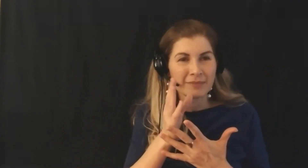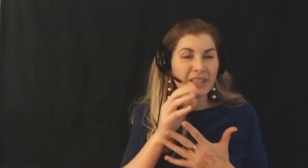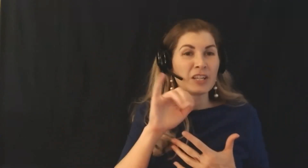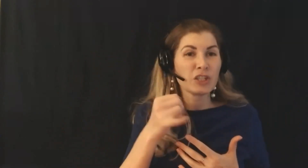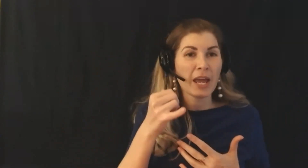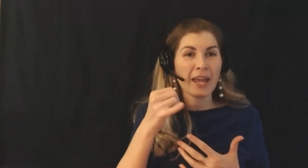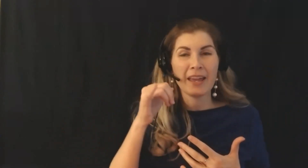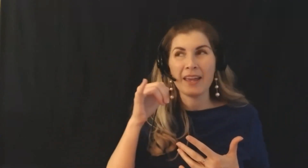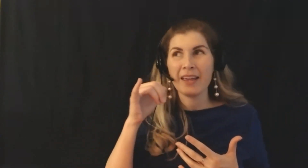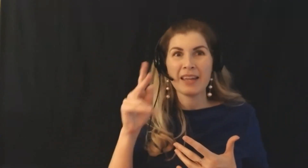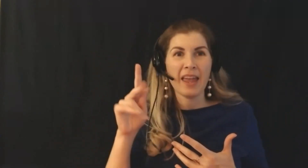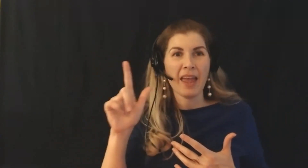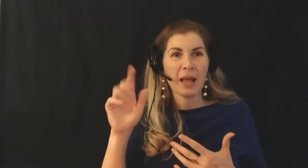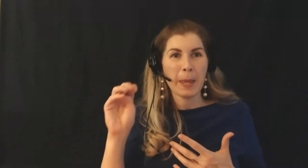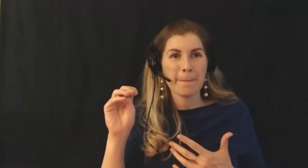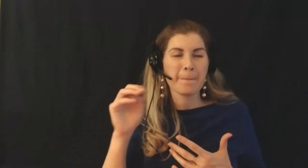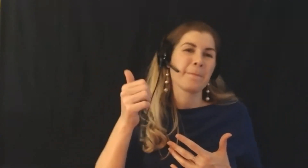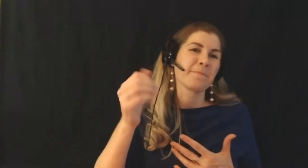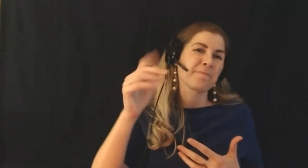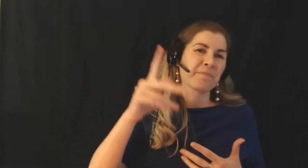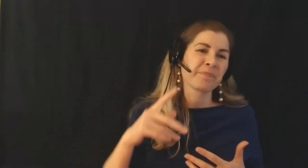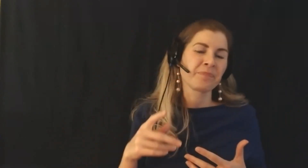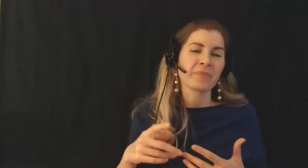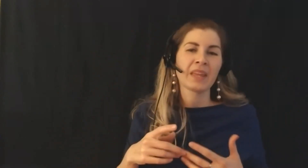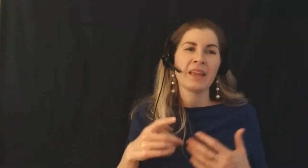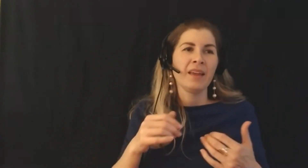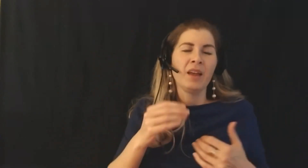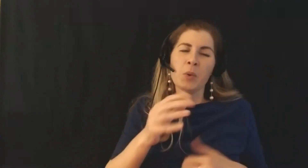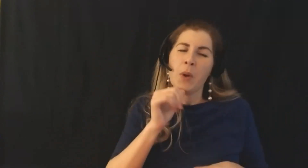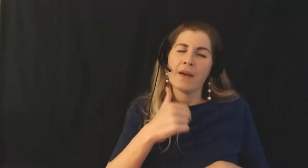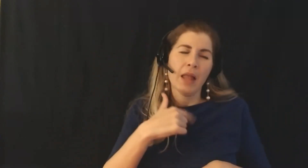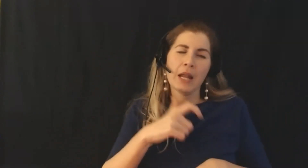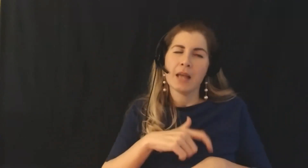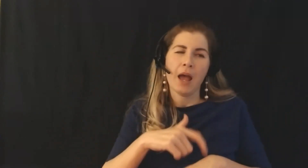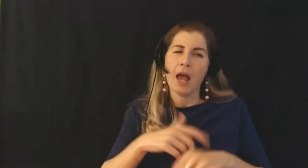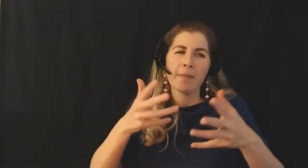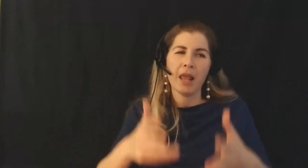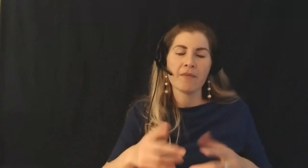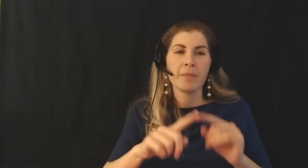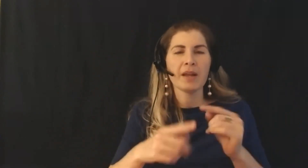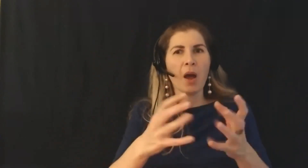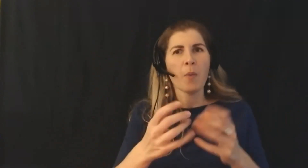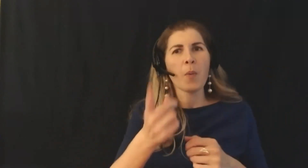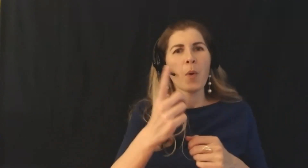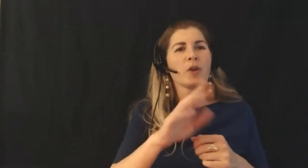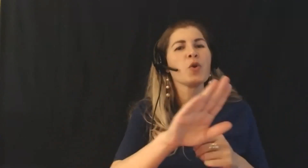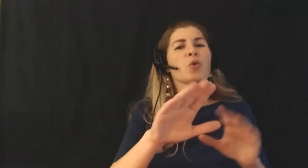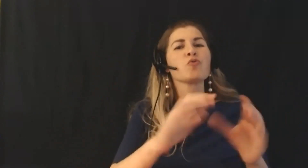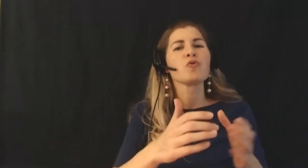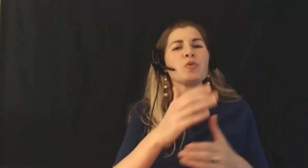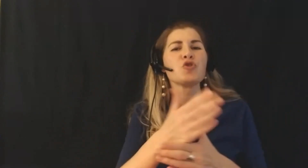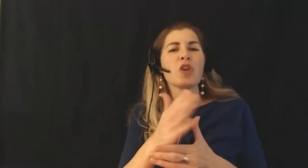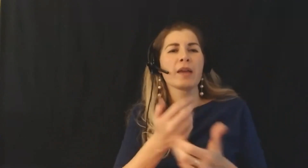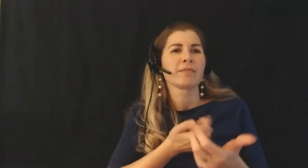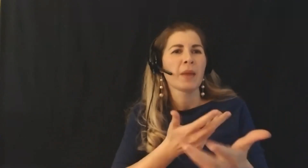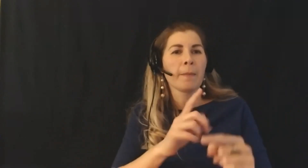JKLMN. Awesome. So we don't have a ton of time left. I did want one of the groups to share, but I also want to have time